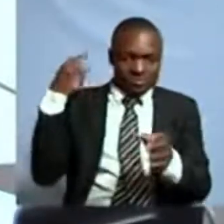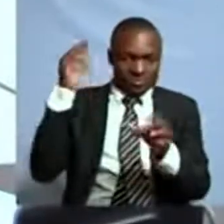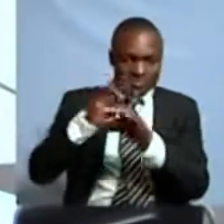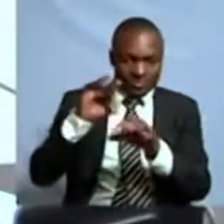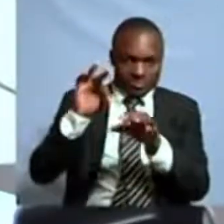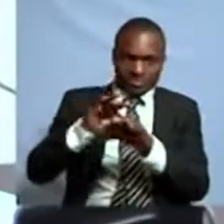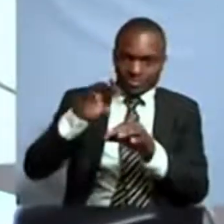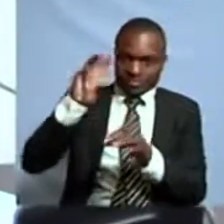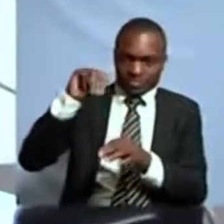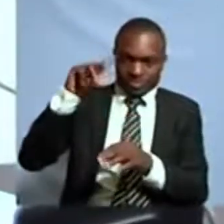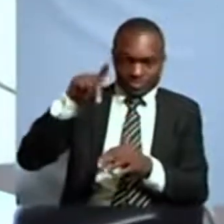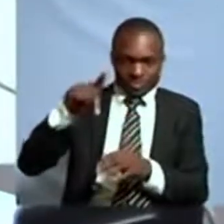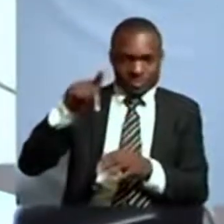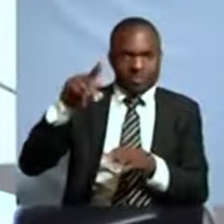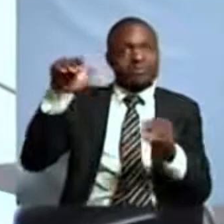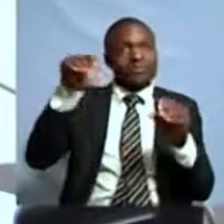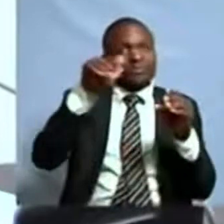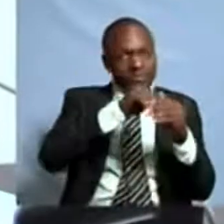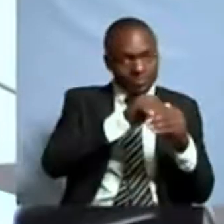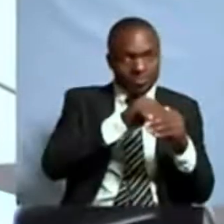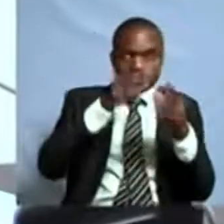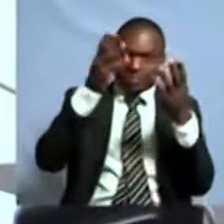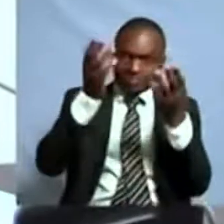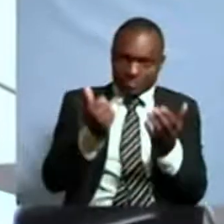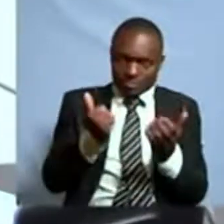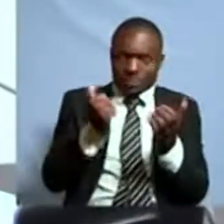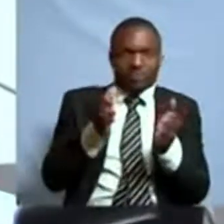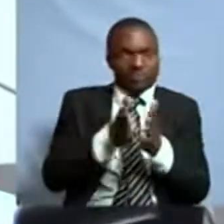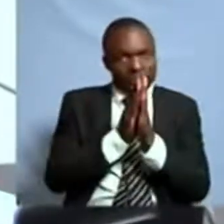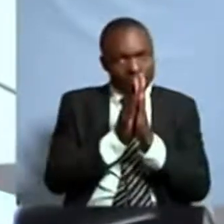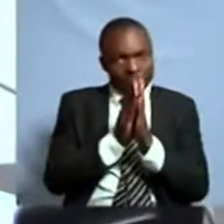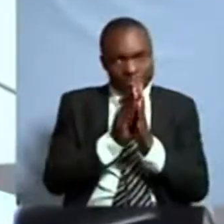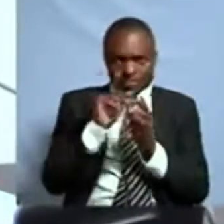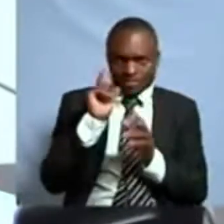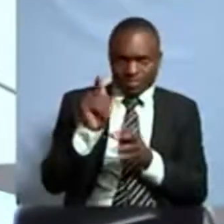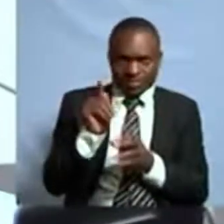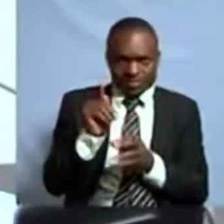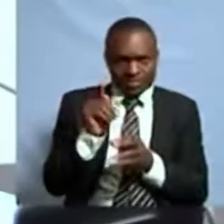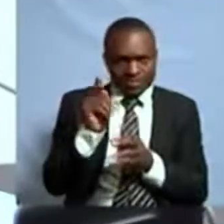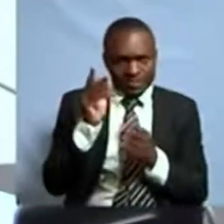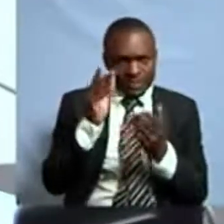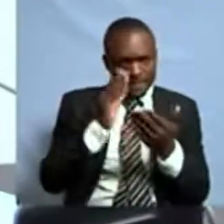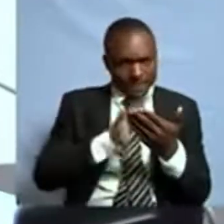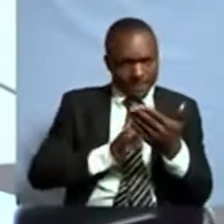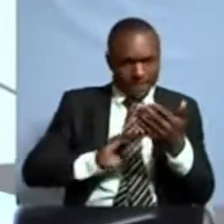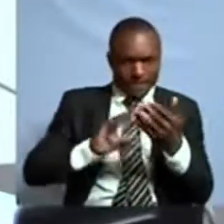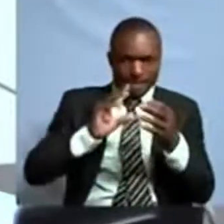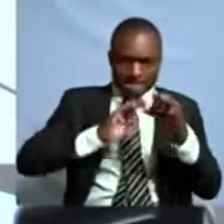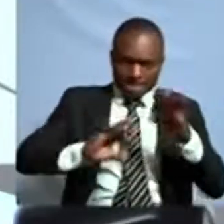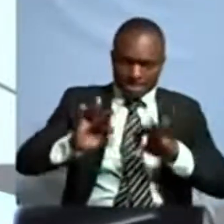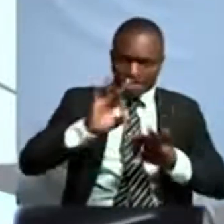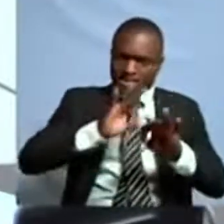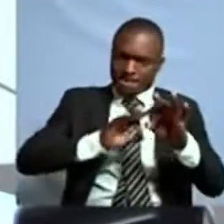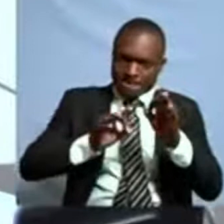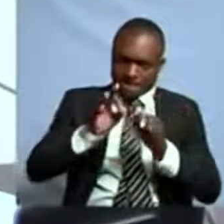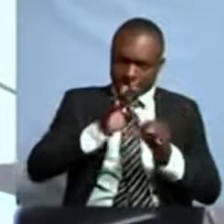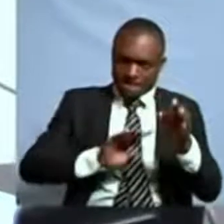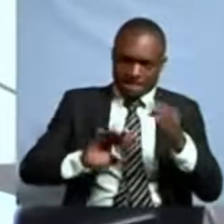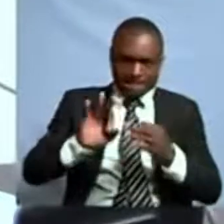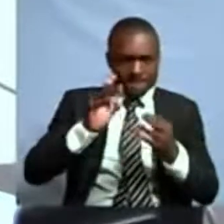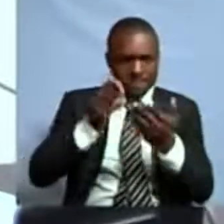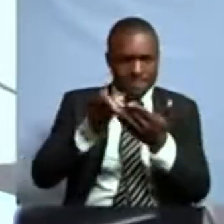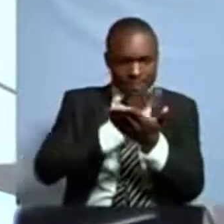in. I will request that you walk us through salient features of your written